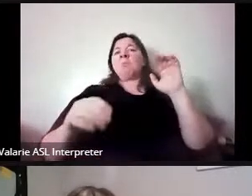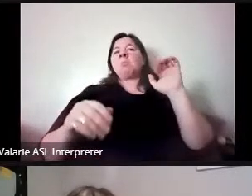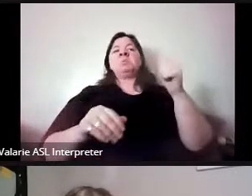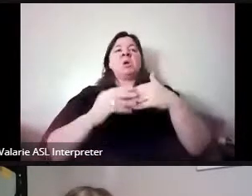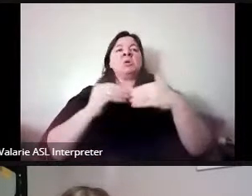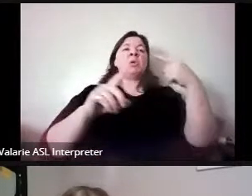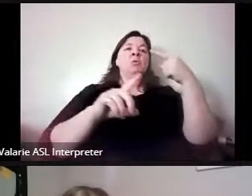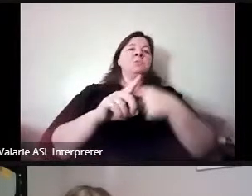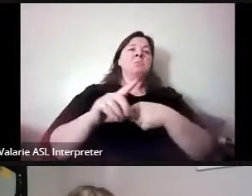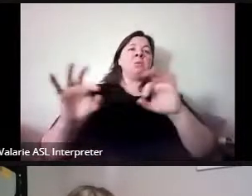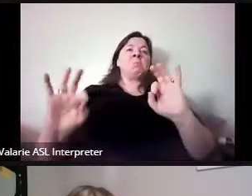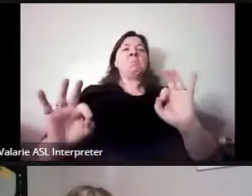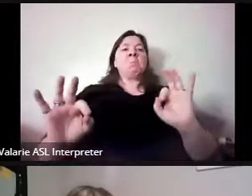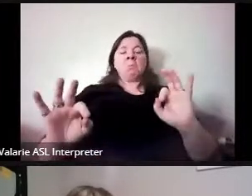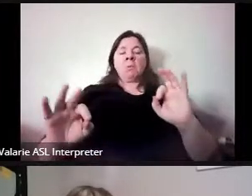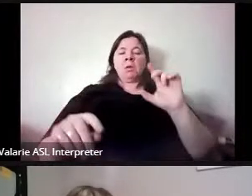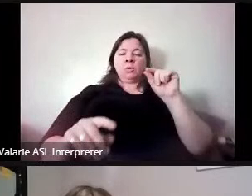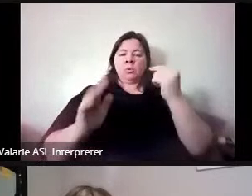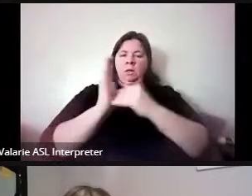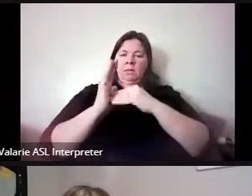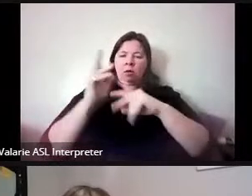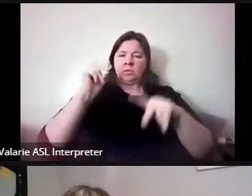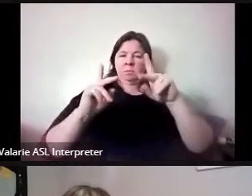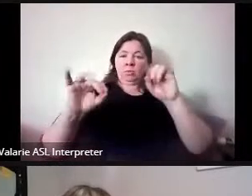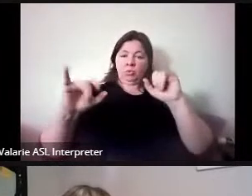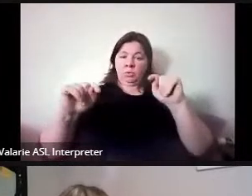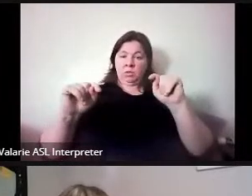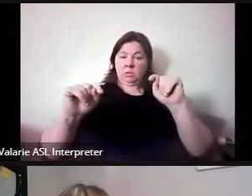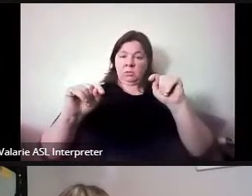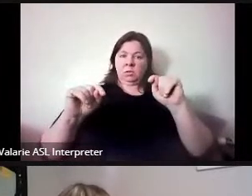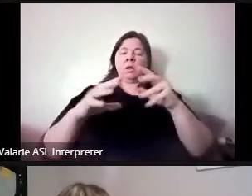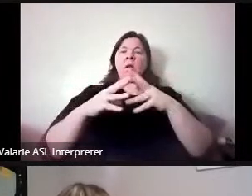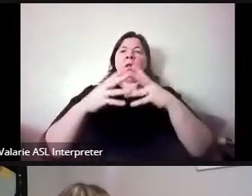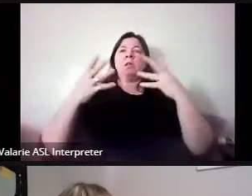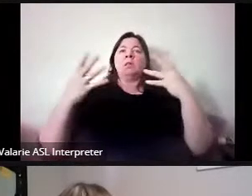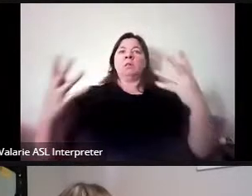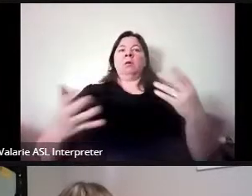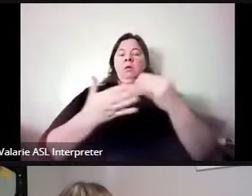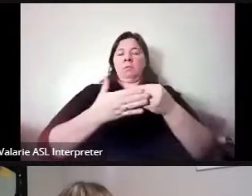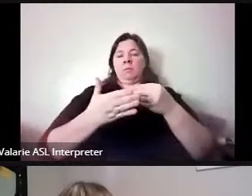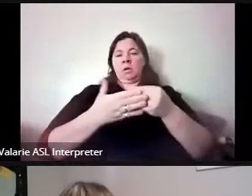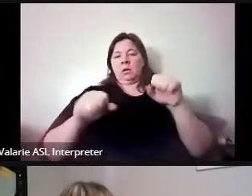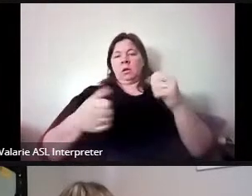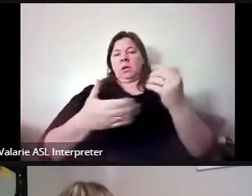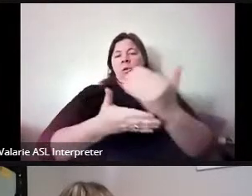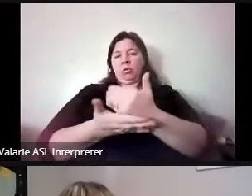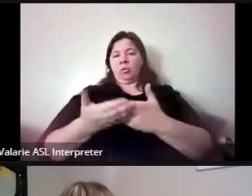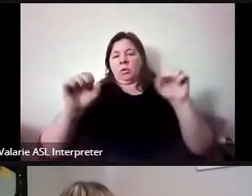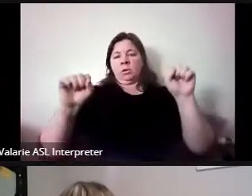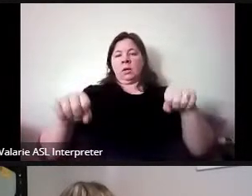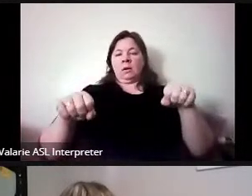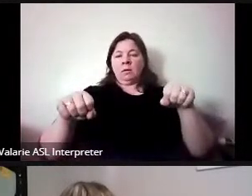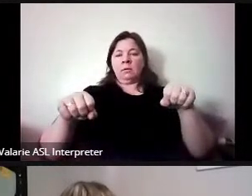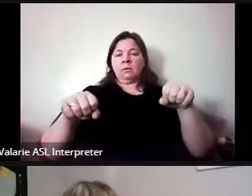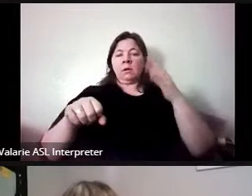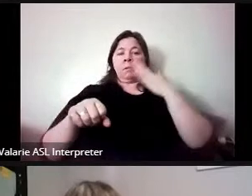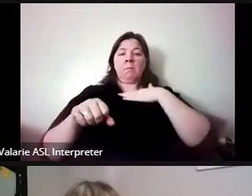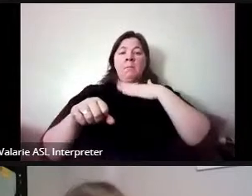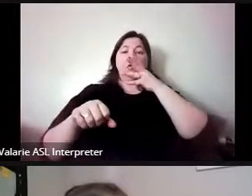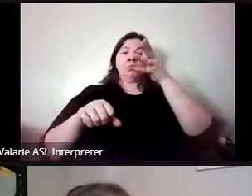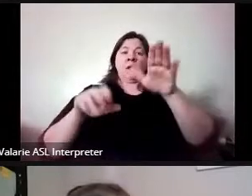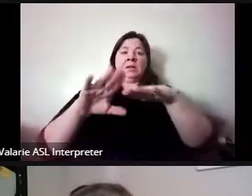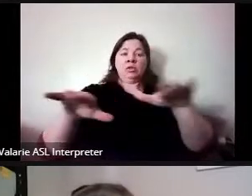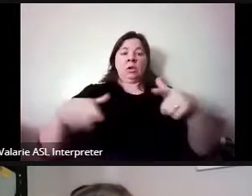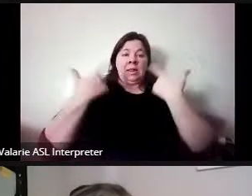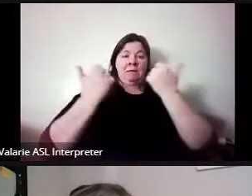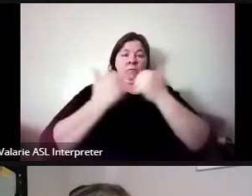month even. Yeah, but if you had 20,000 people doing it, that's a lot of money people could make. And my grandchildren live with